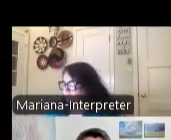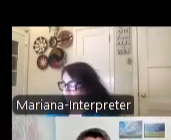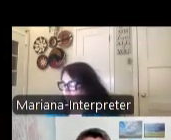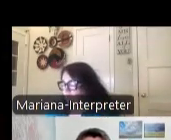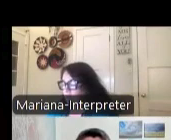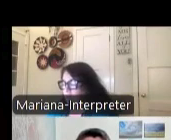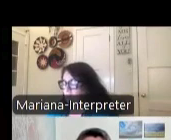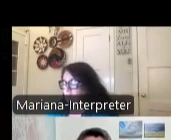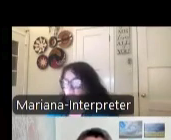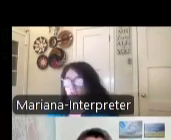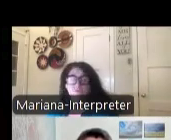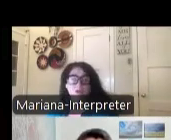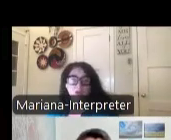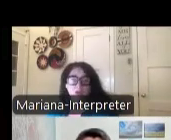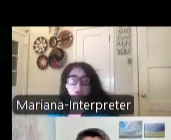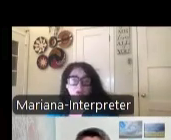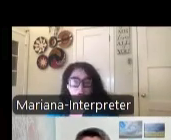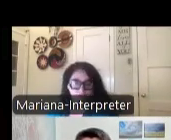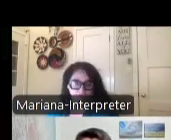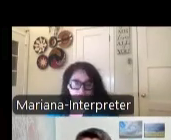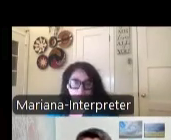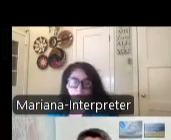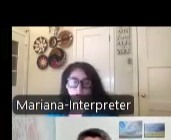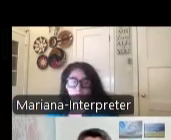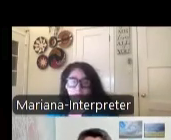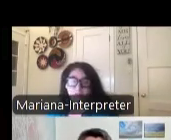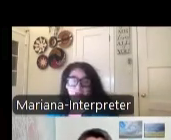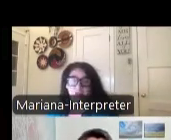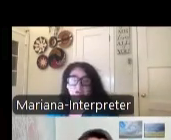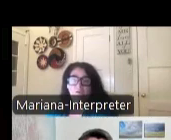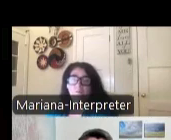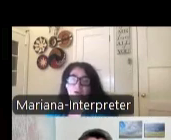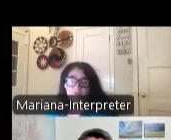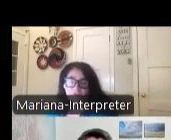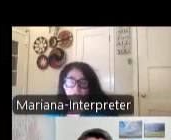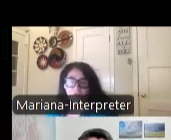need to keep pace, let alone offset the